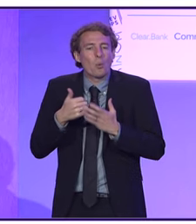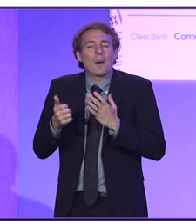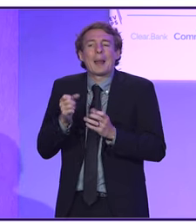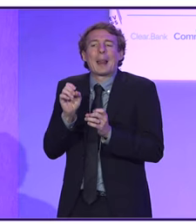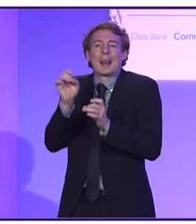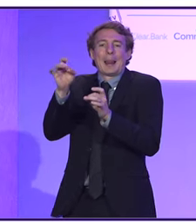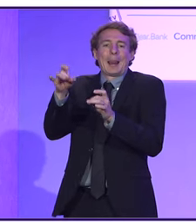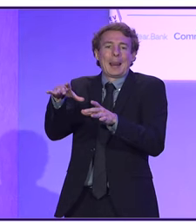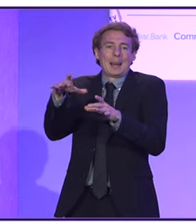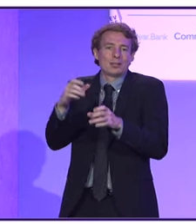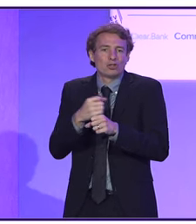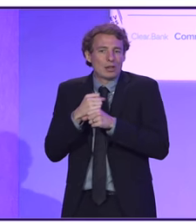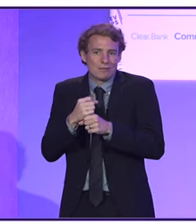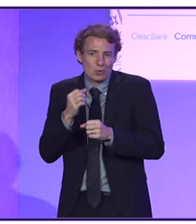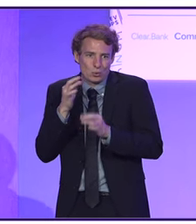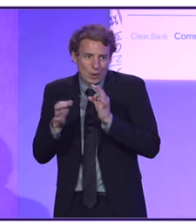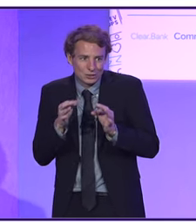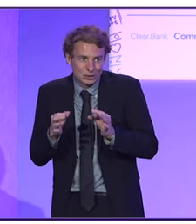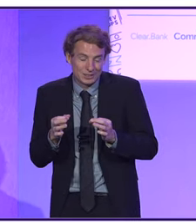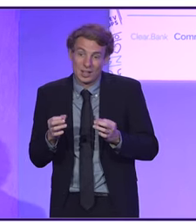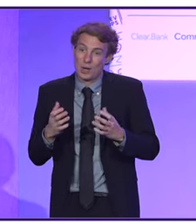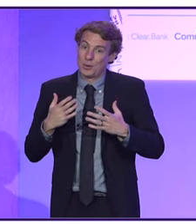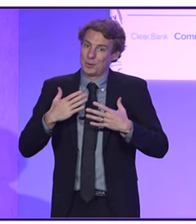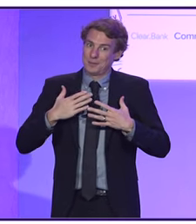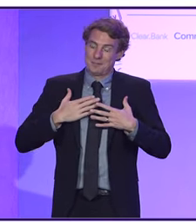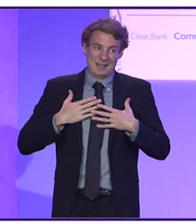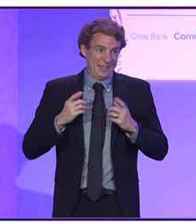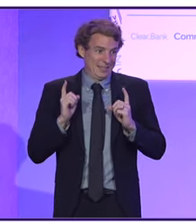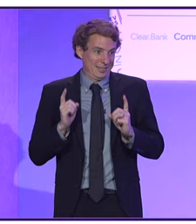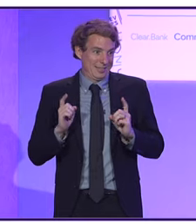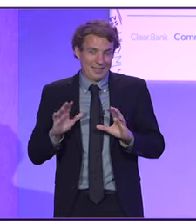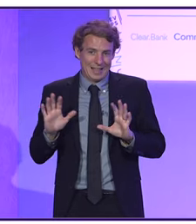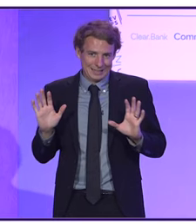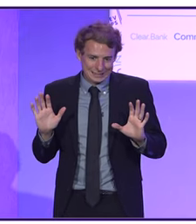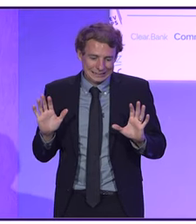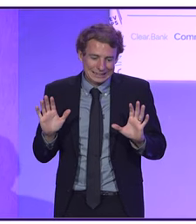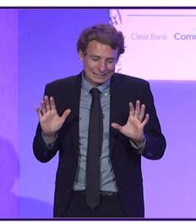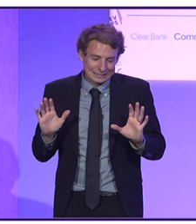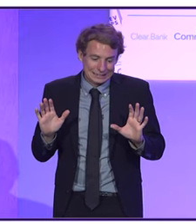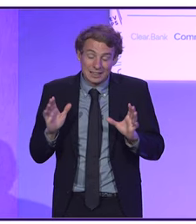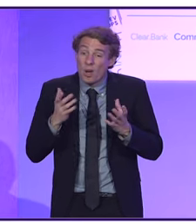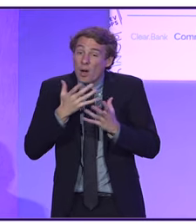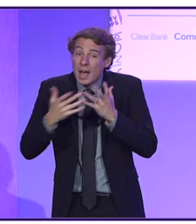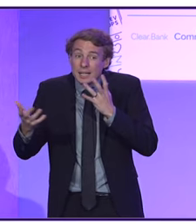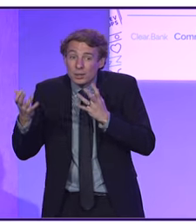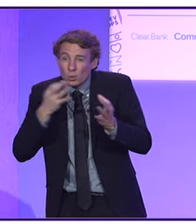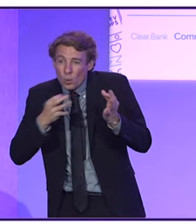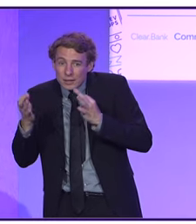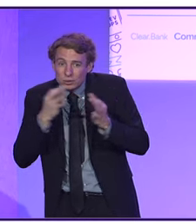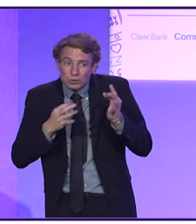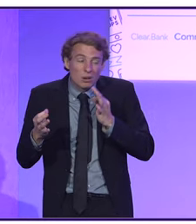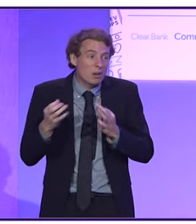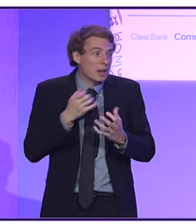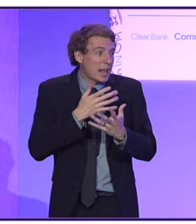So that's me. You can probably hear like the hook now pulling me off the stage. So if anyone's got any questions or anything, I'm happy to stick